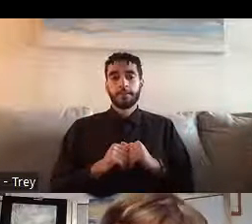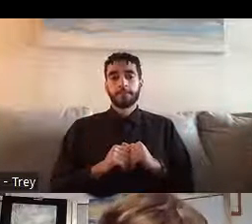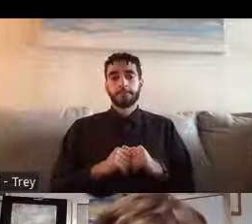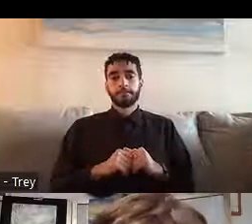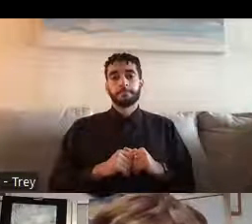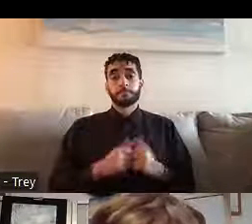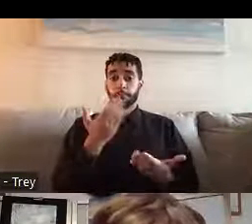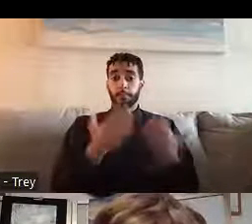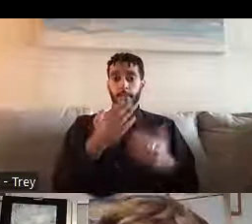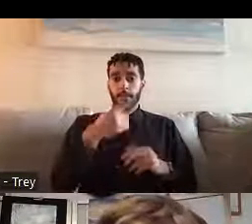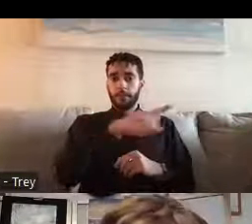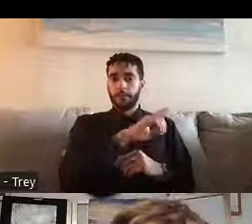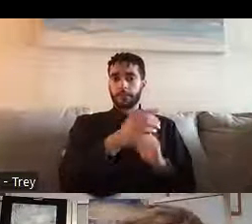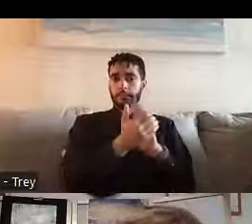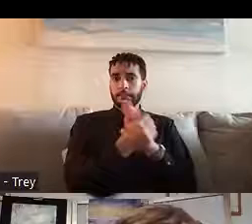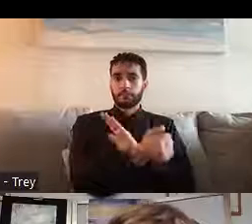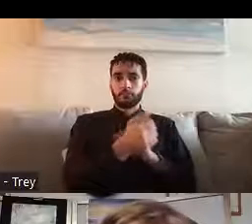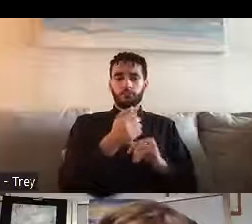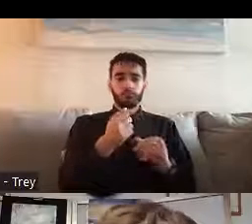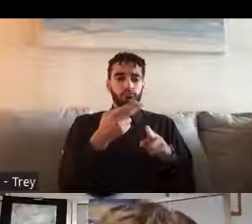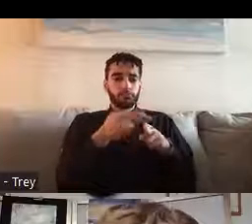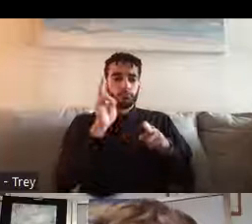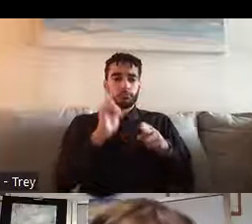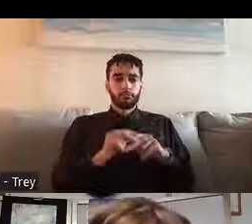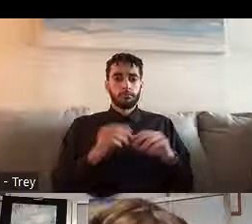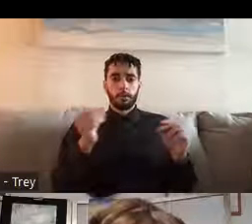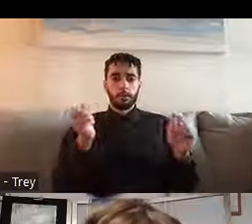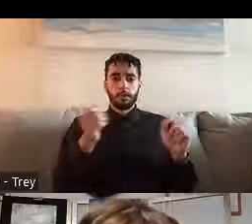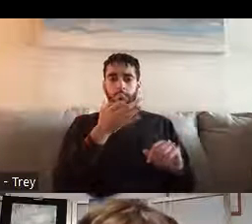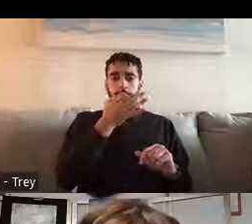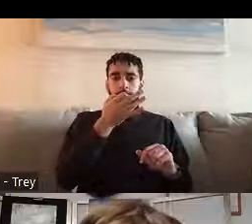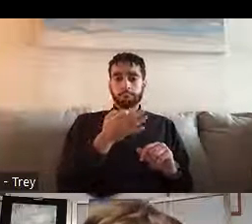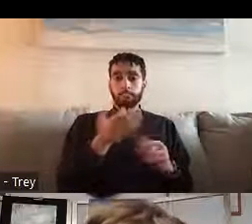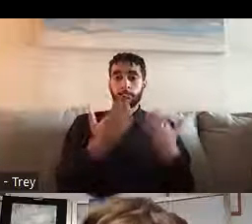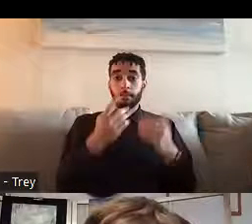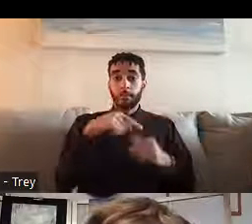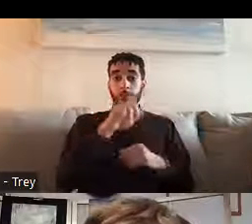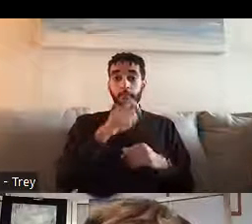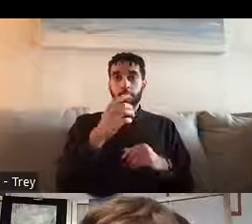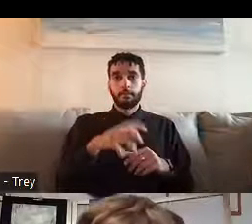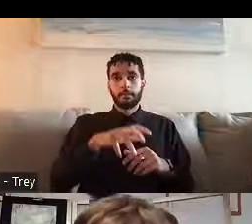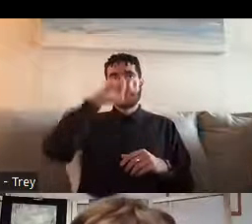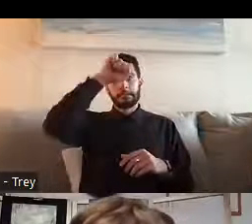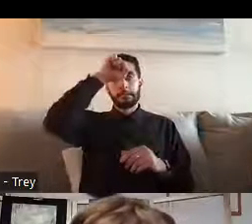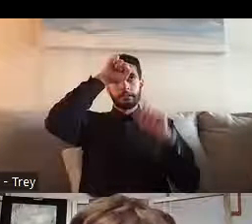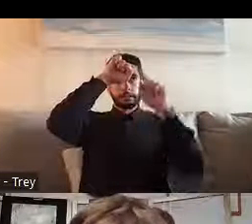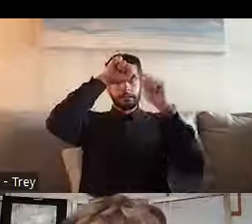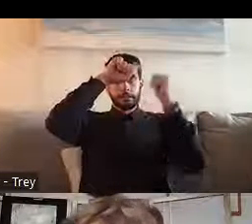have sharpened because they have so many things to remember, not only about themselves and their own appointments